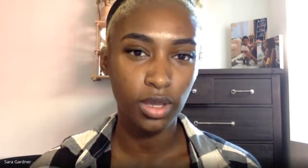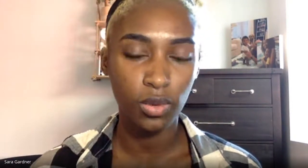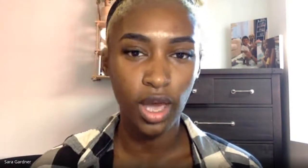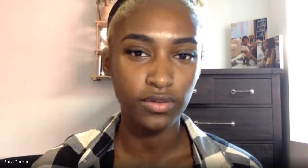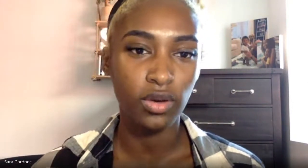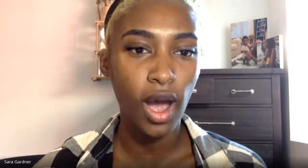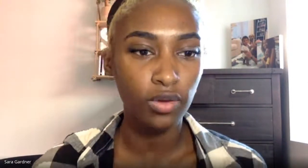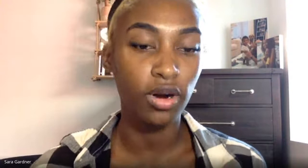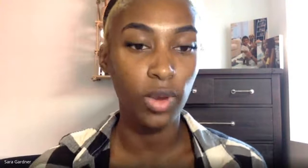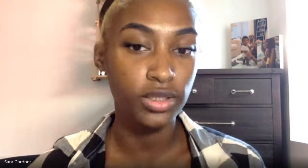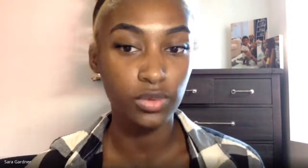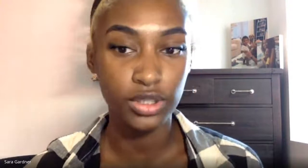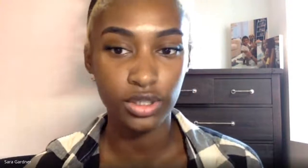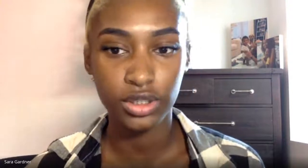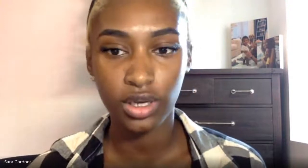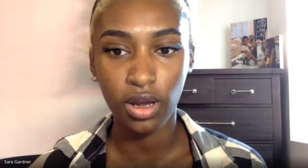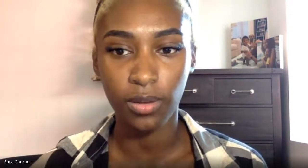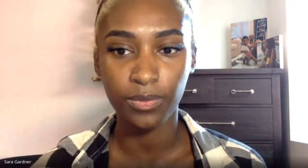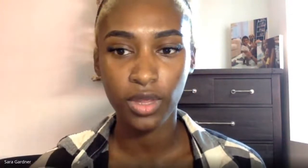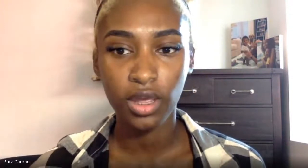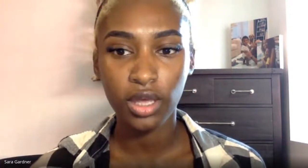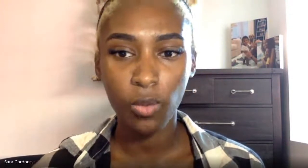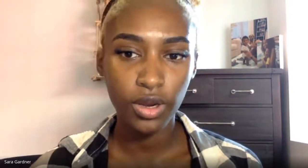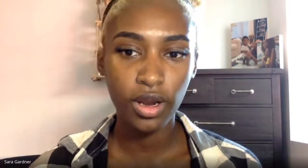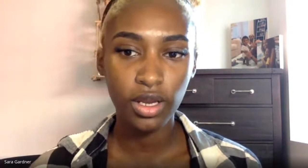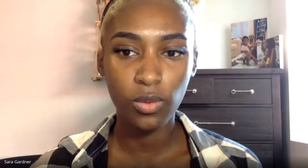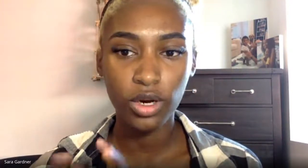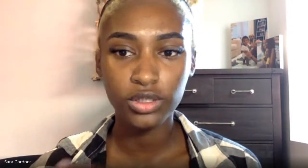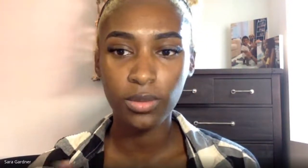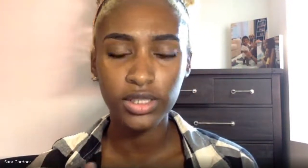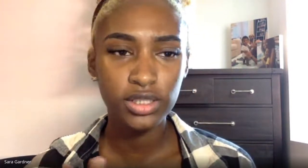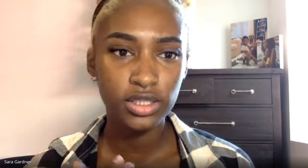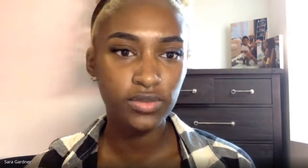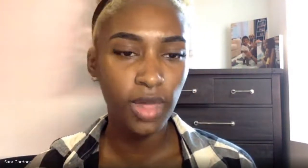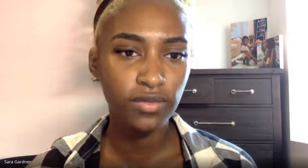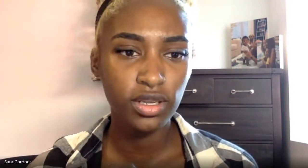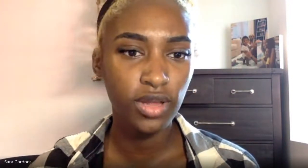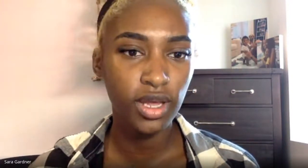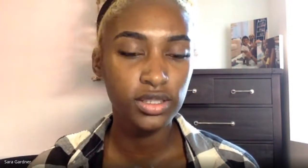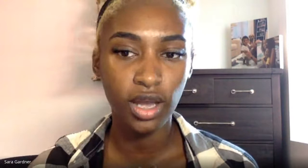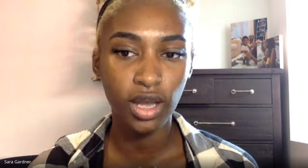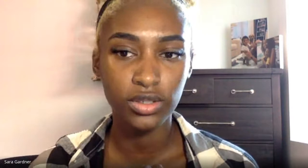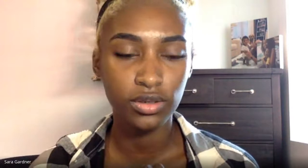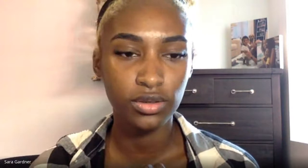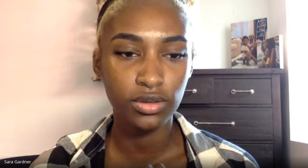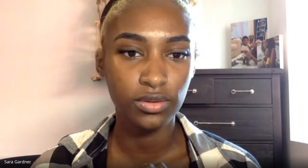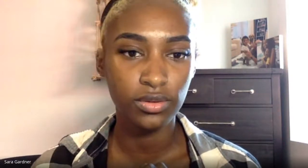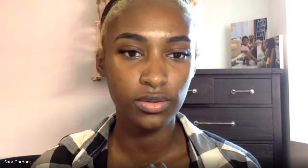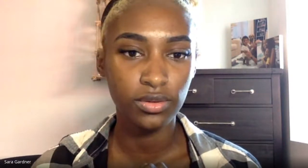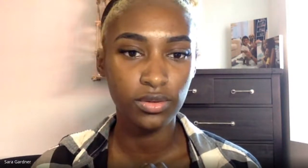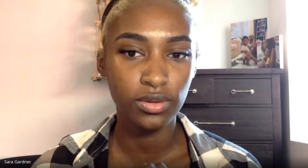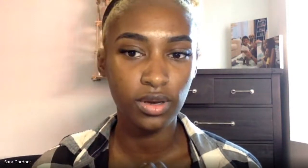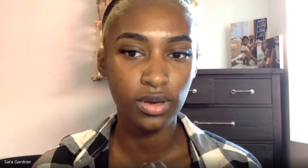kind of something we have to go out of our way to research? Were there any words or messages from that video that stuck out to